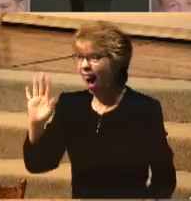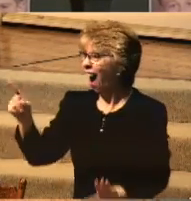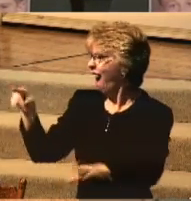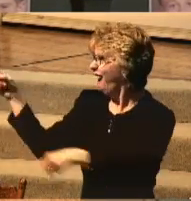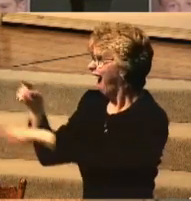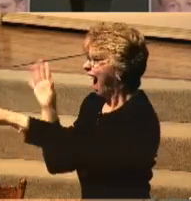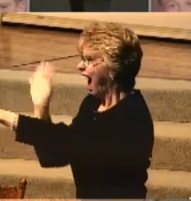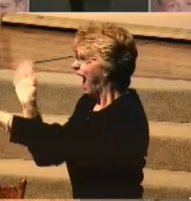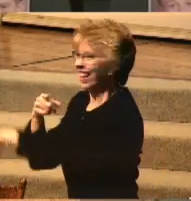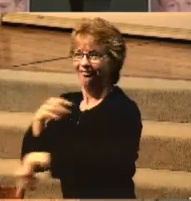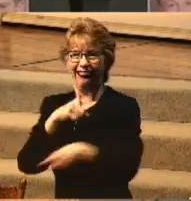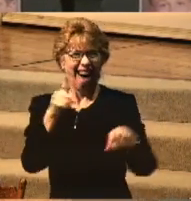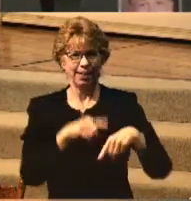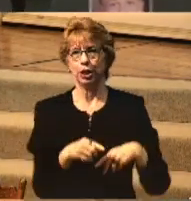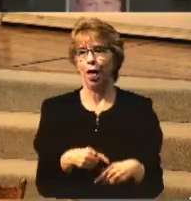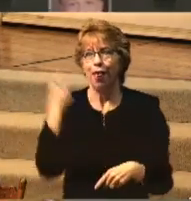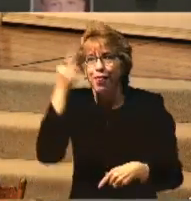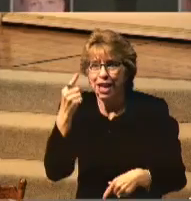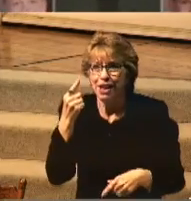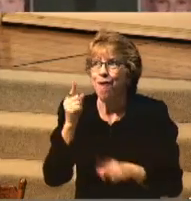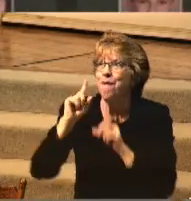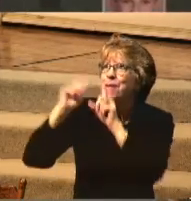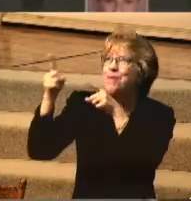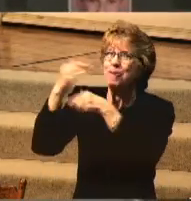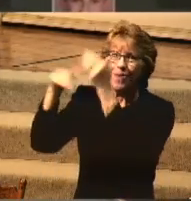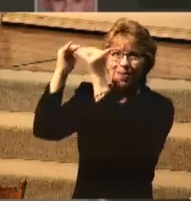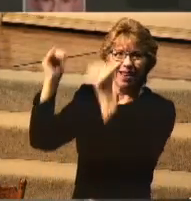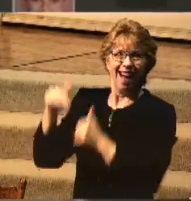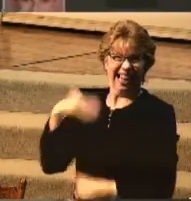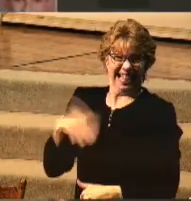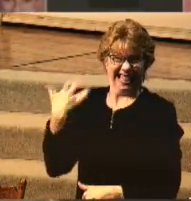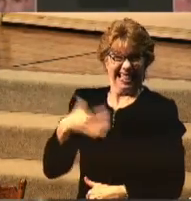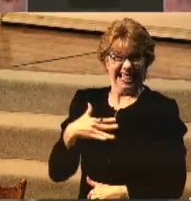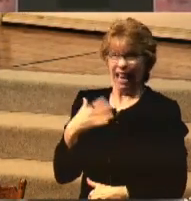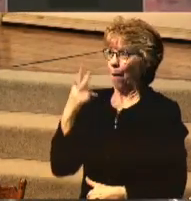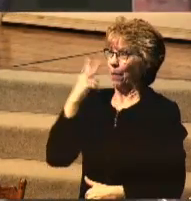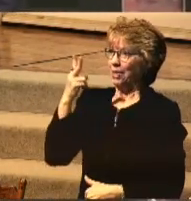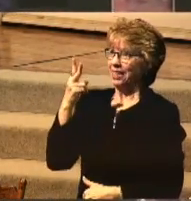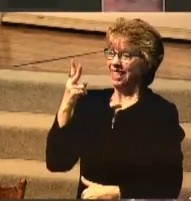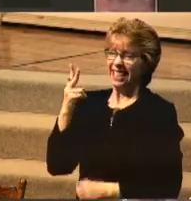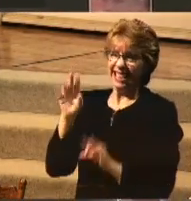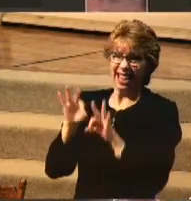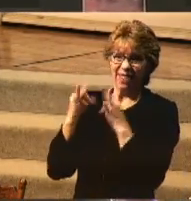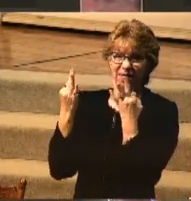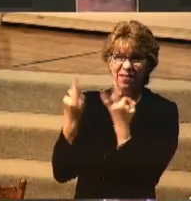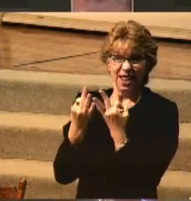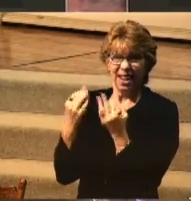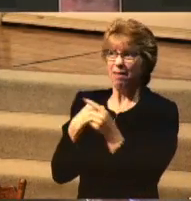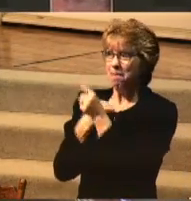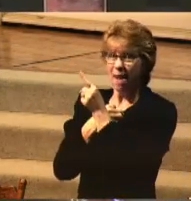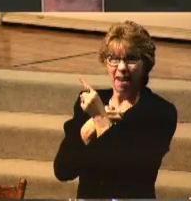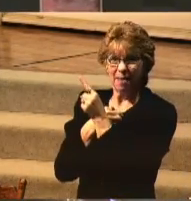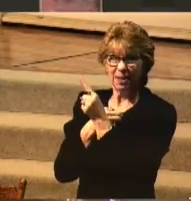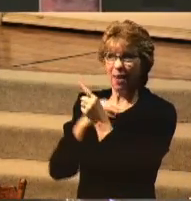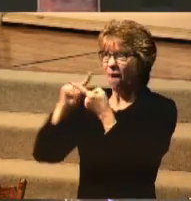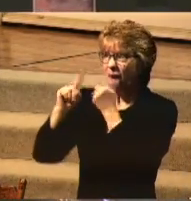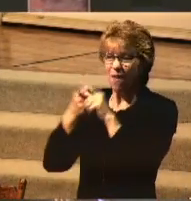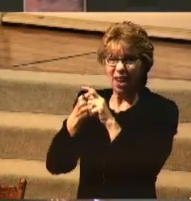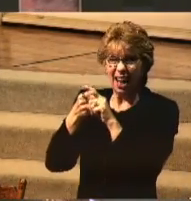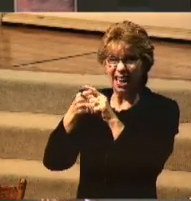and so. Can you imagine what it's gonna be like when we first see our loved ones and our friends that have gone